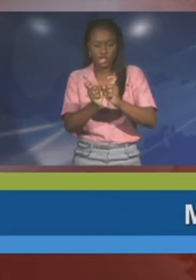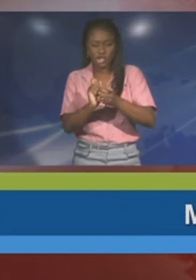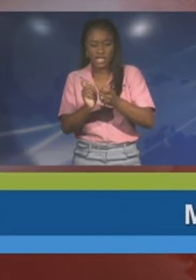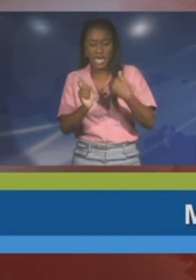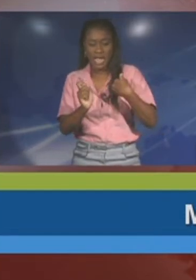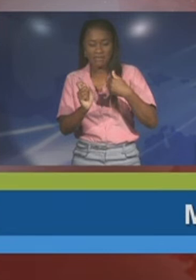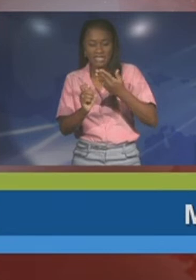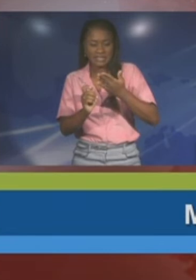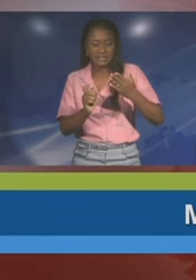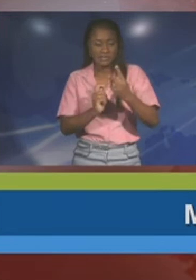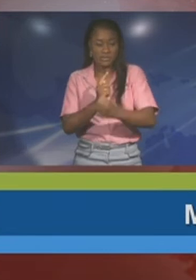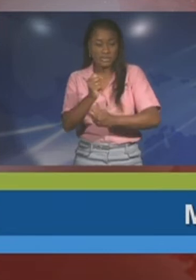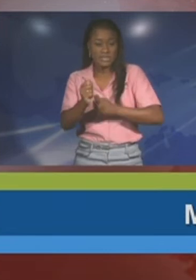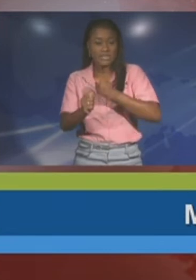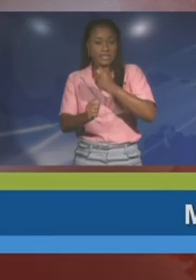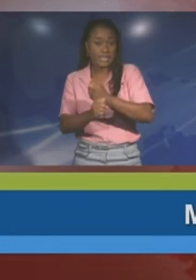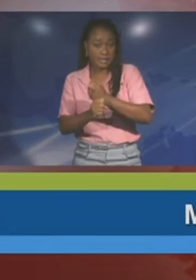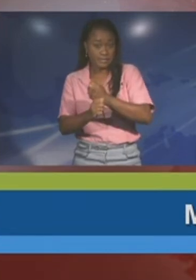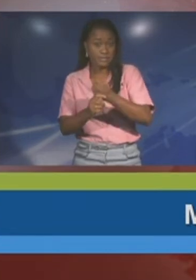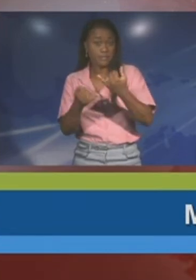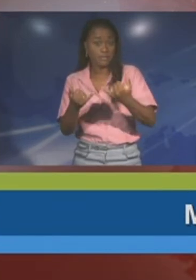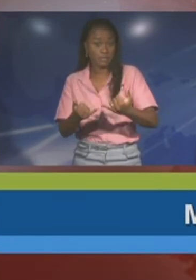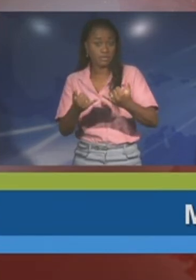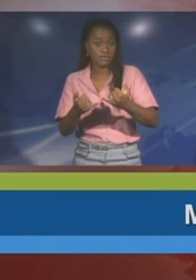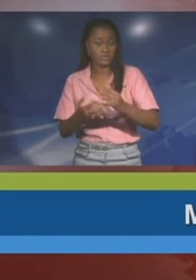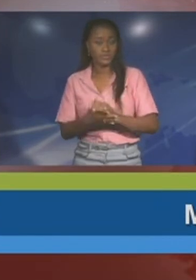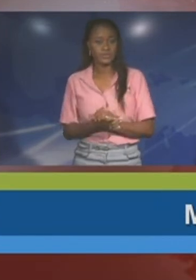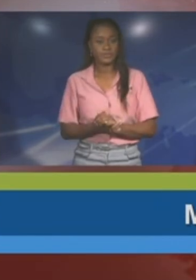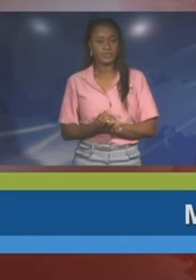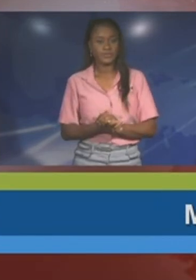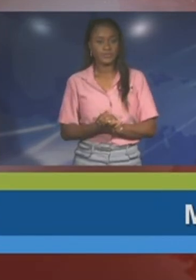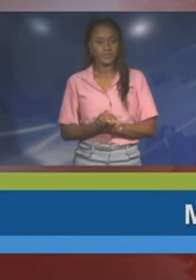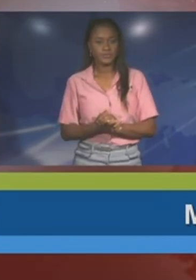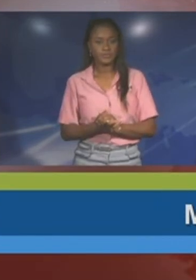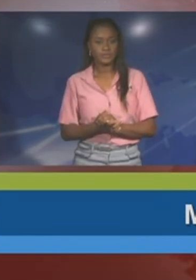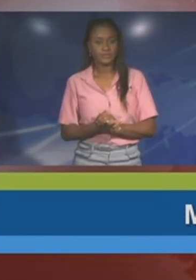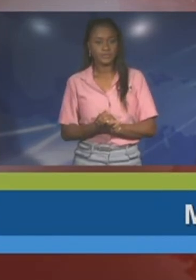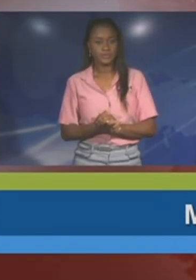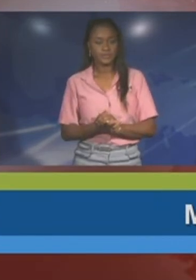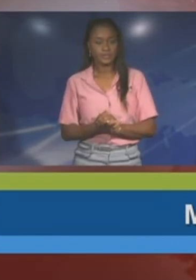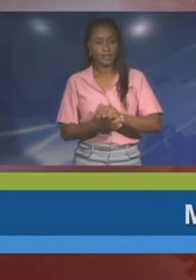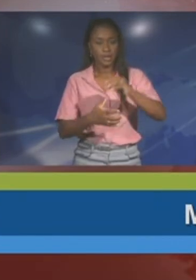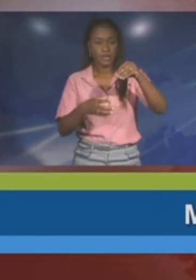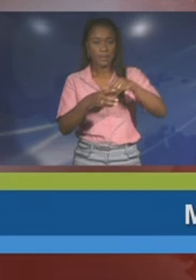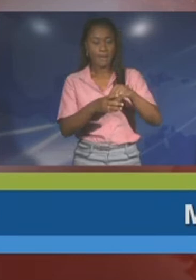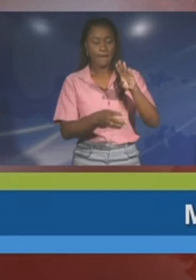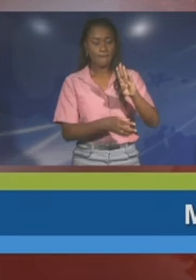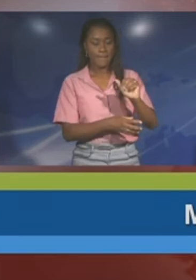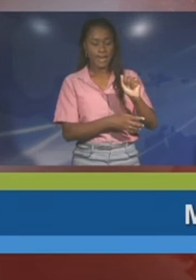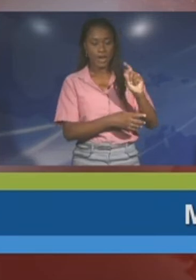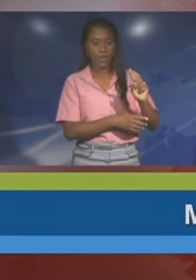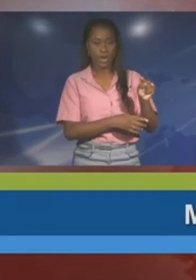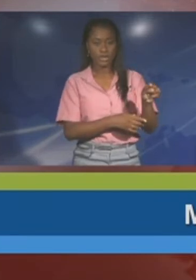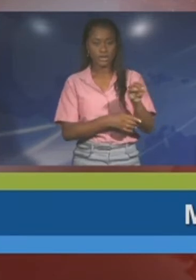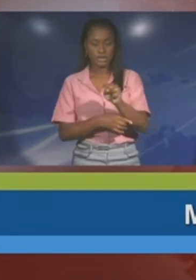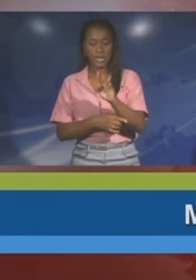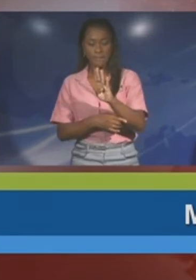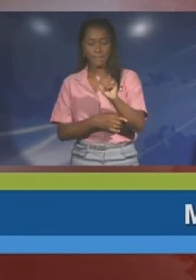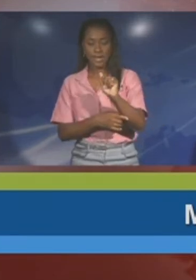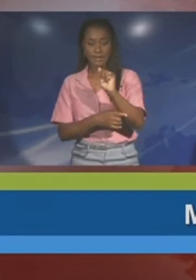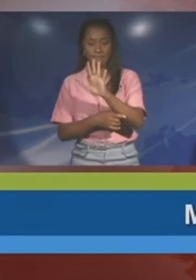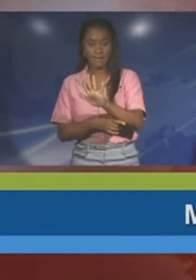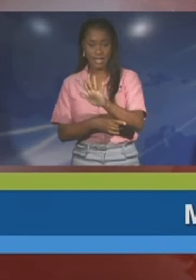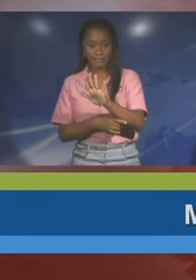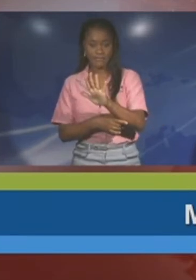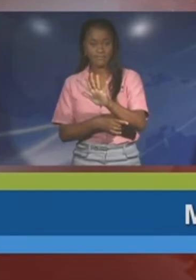mutations. Next slide. So it comprises BA1 to BA5 sublineages,